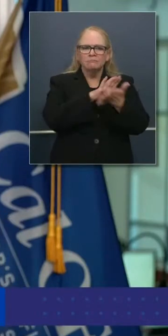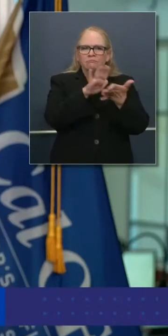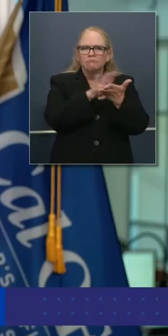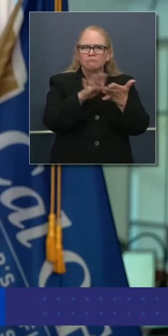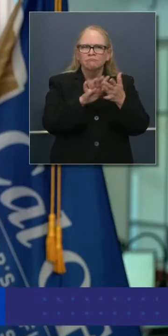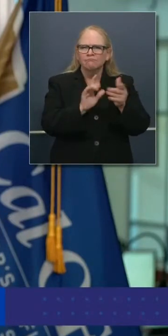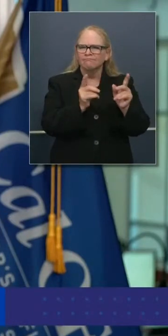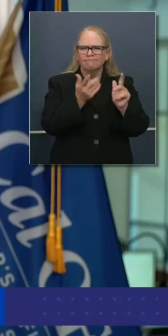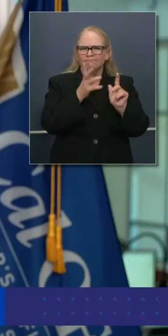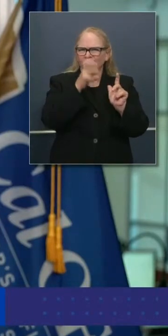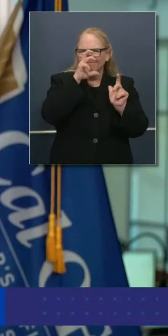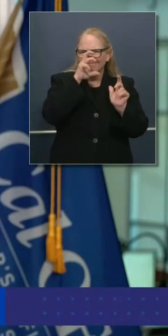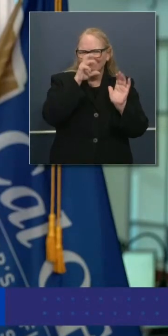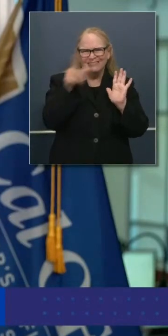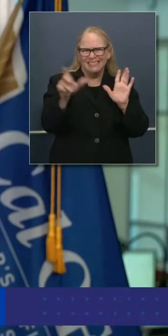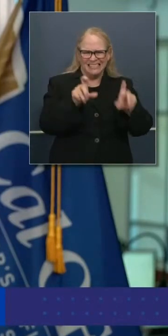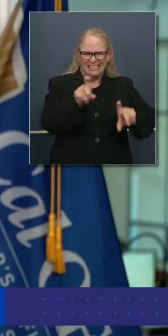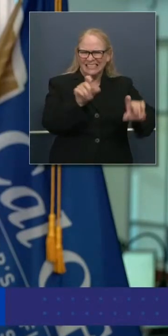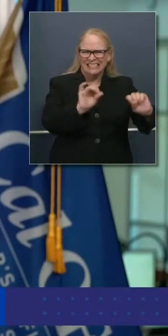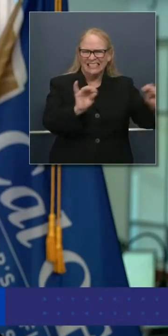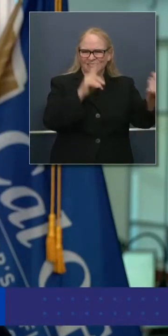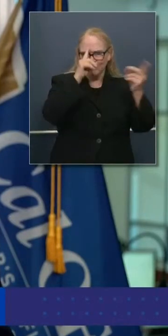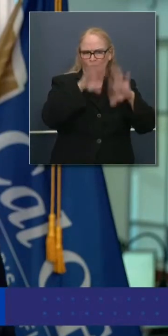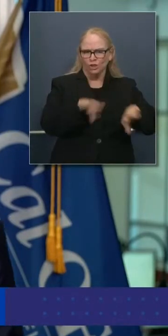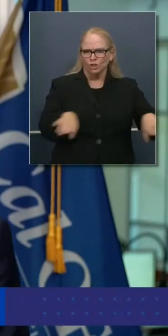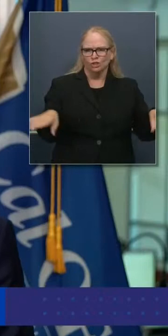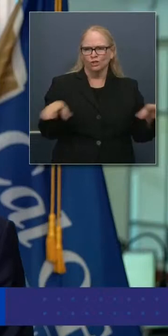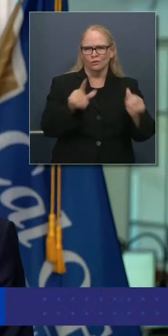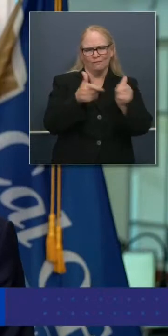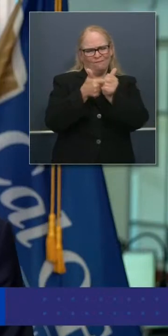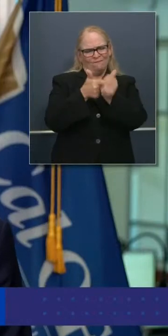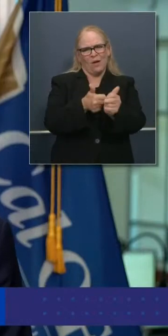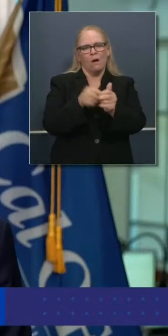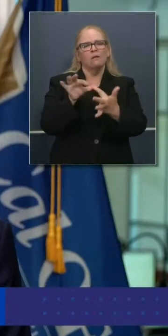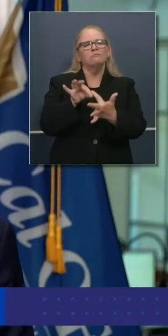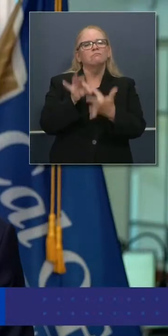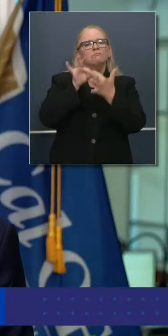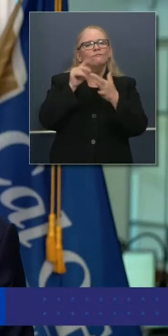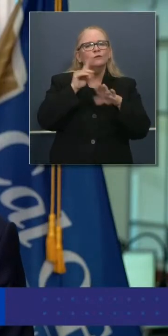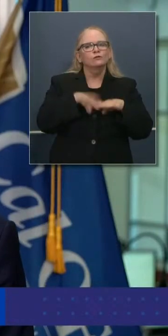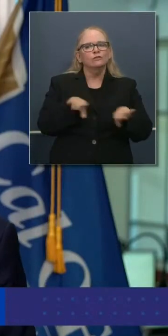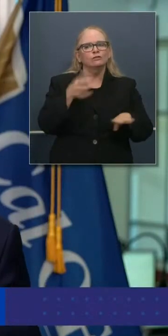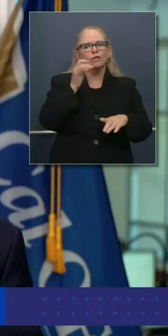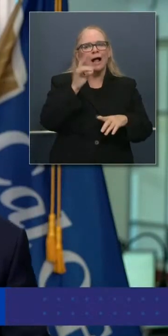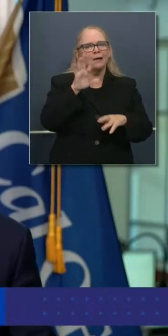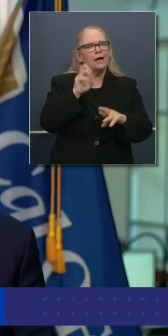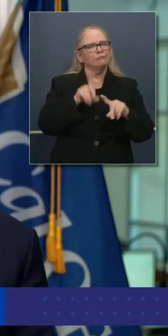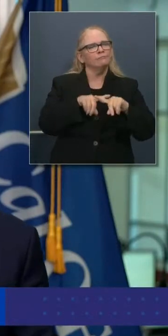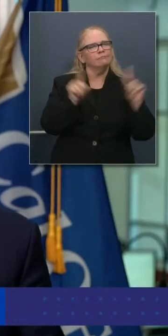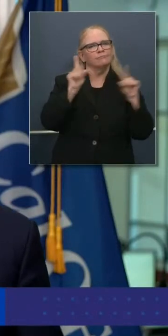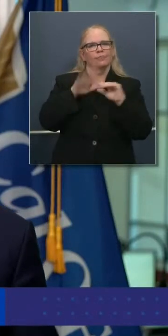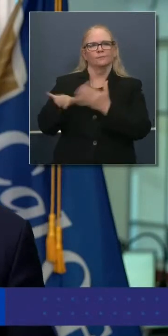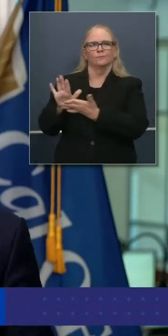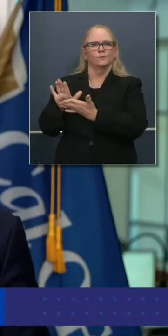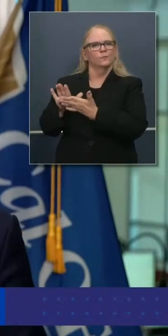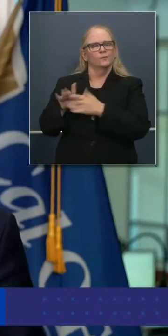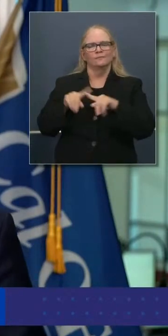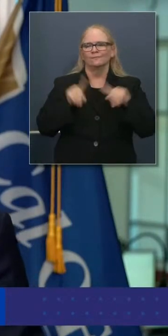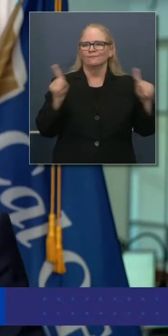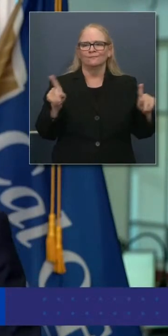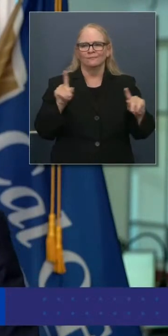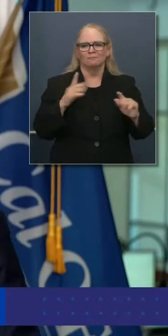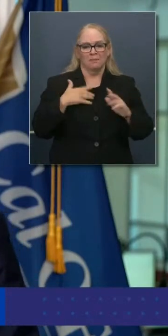are distinctive, the guidelines are unique, and I'm happy to provide, in fact, will encourage my team to provide you specific